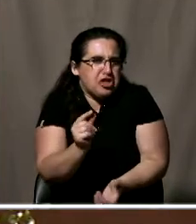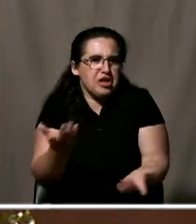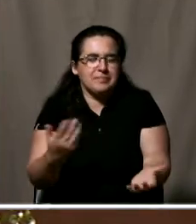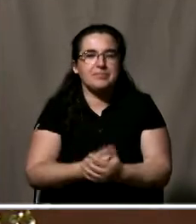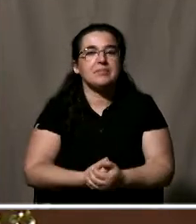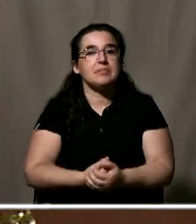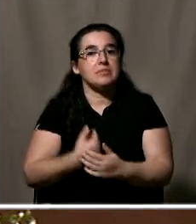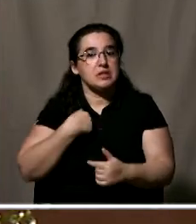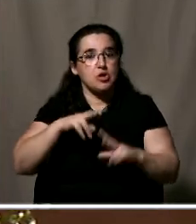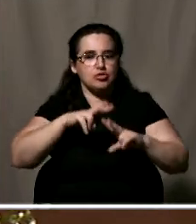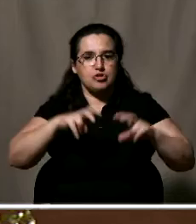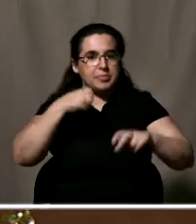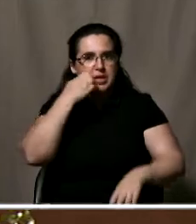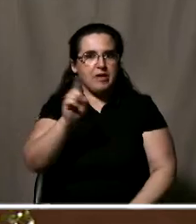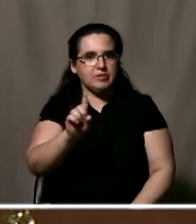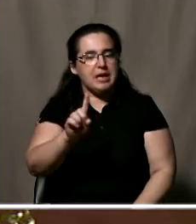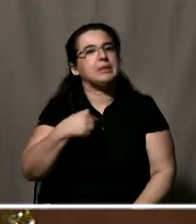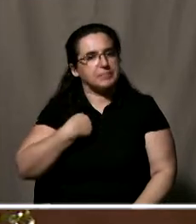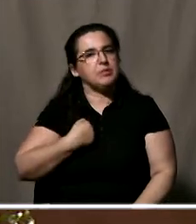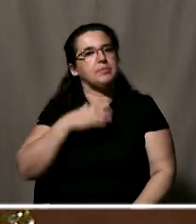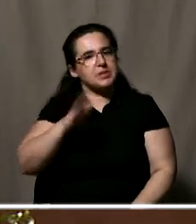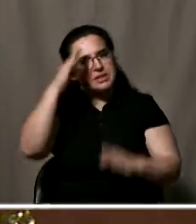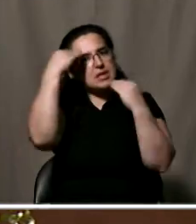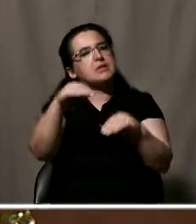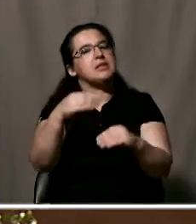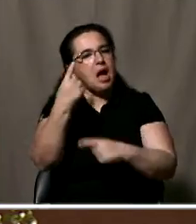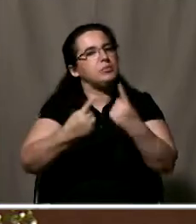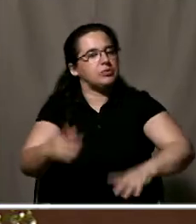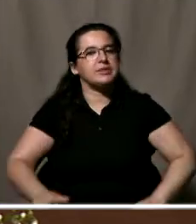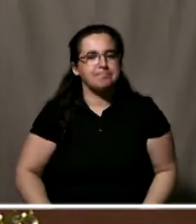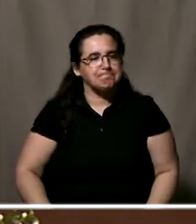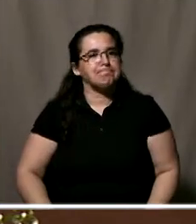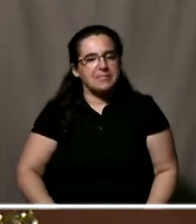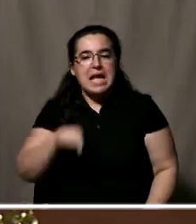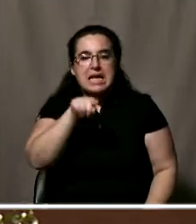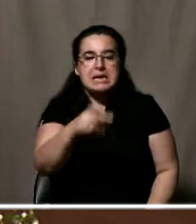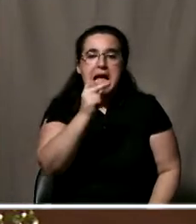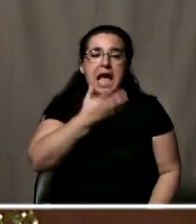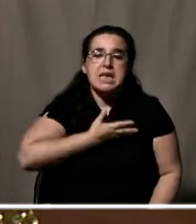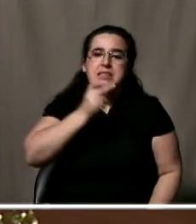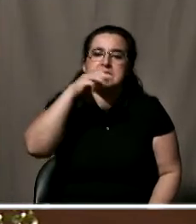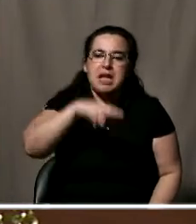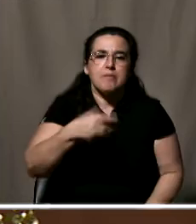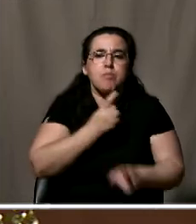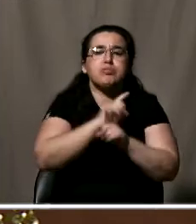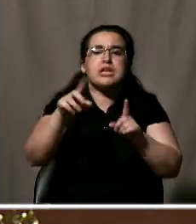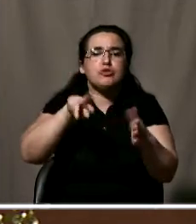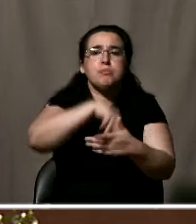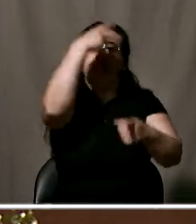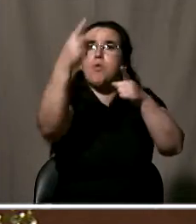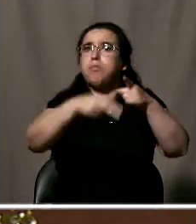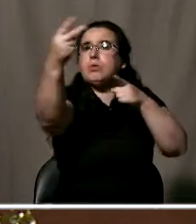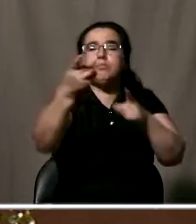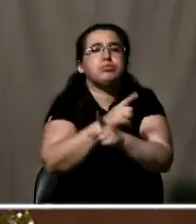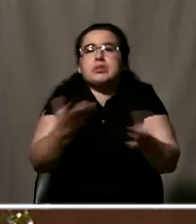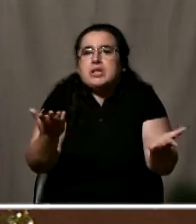que eu descobri que não é grave, eu tenho de lhe ensinar uma lição. So through his tears, I say, Aiden. E eu digo-lhe, Aiden, why did you crash? Porque é que tu